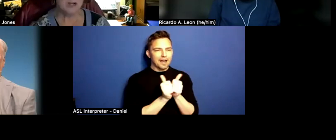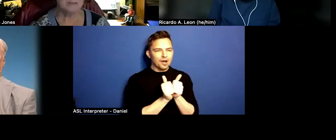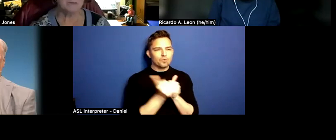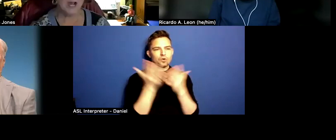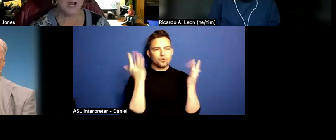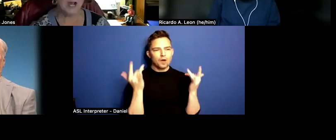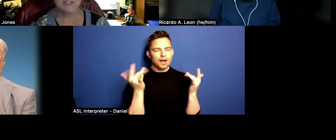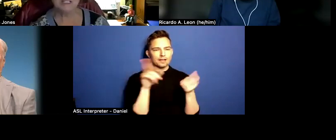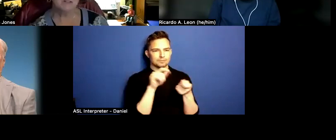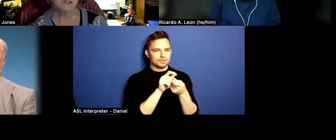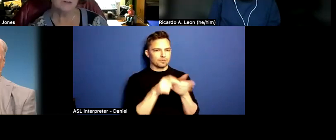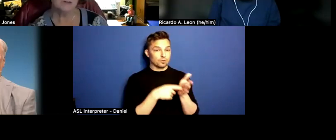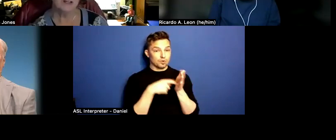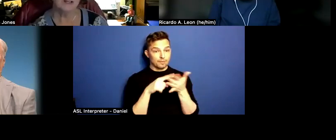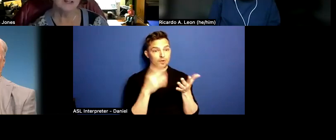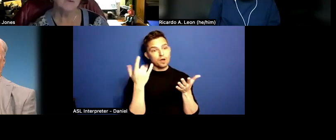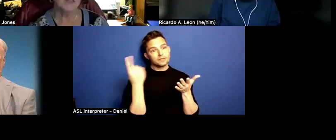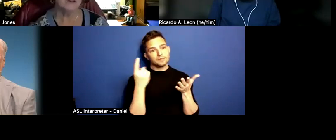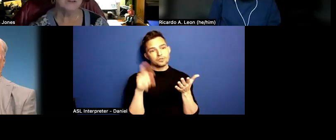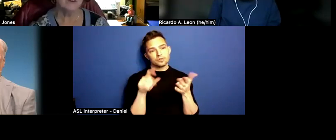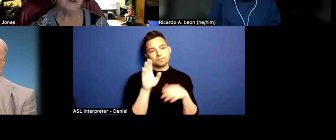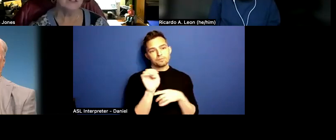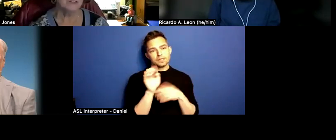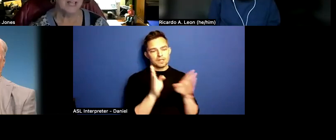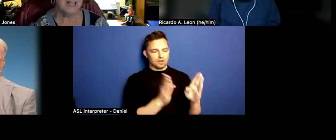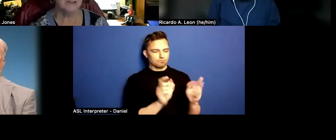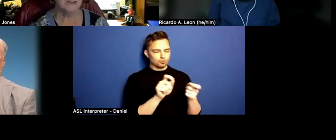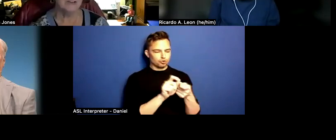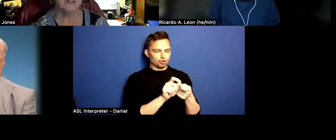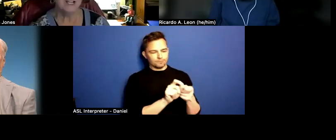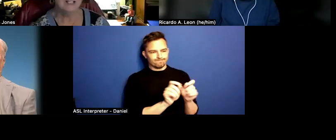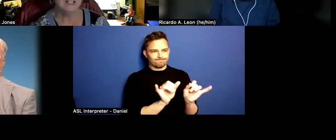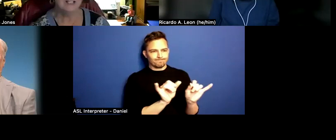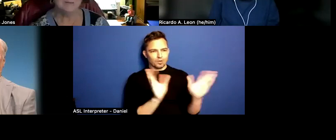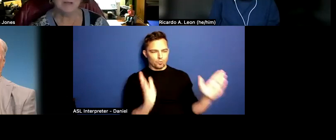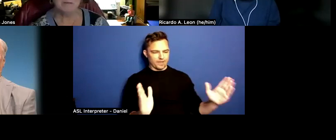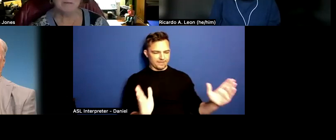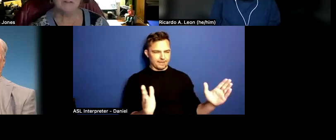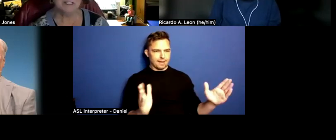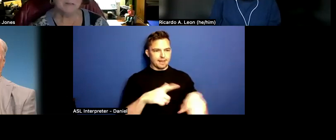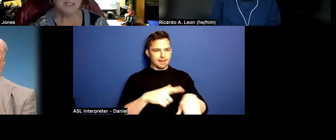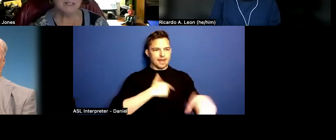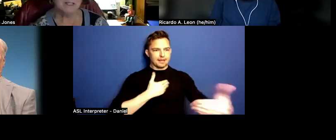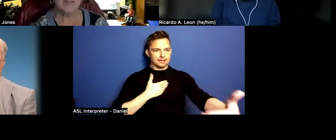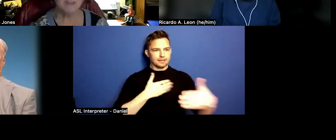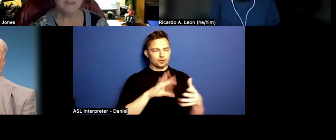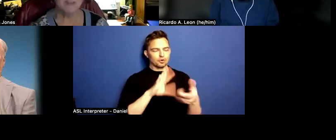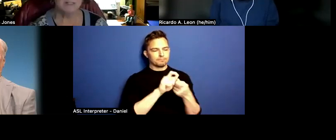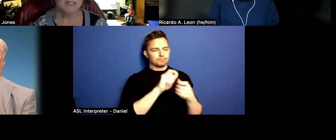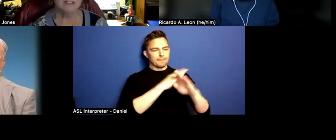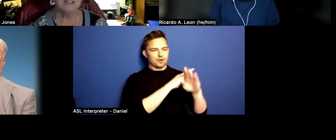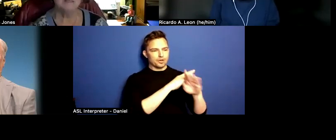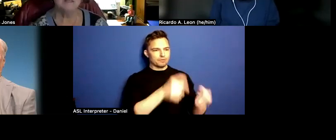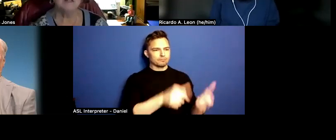specific requirements, why something needs to be certain width or a certain length, or a barrier needs to be not there,